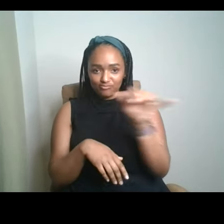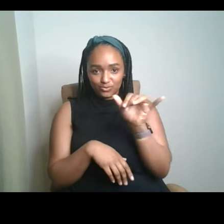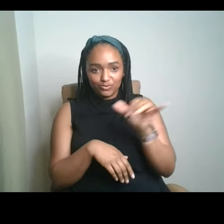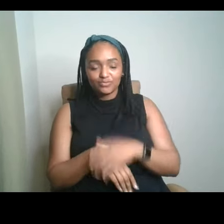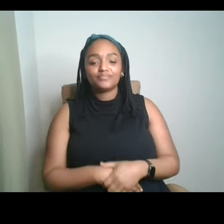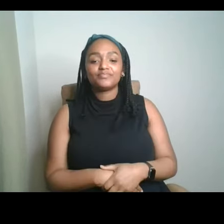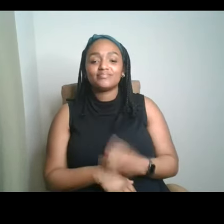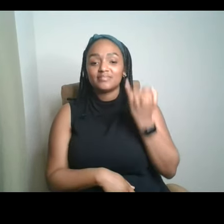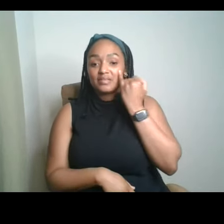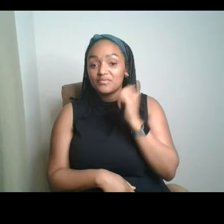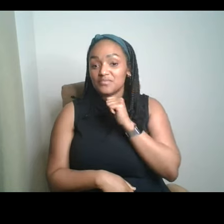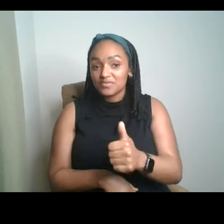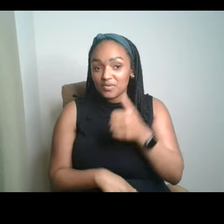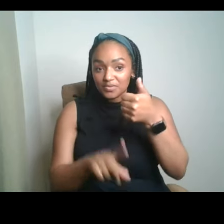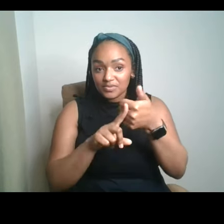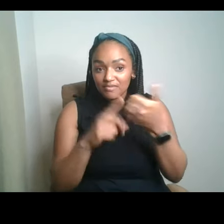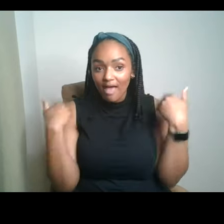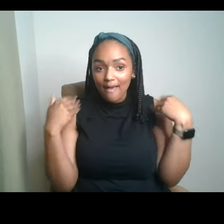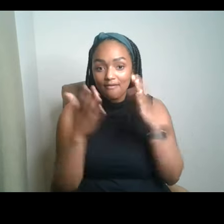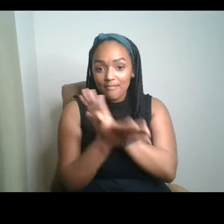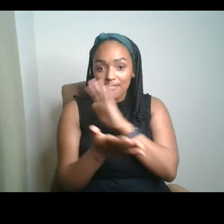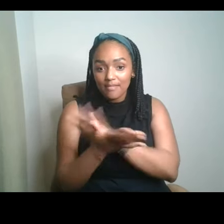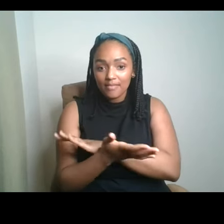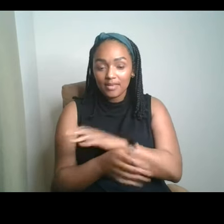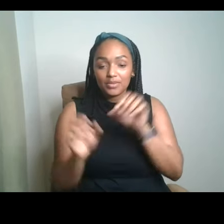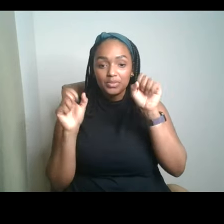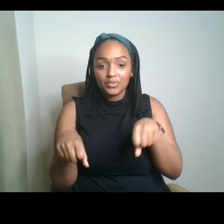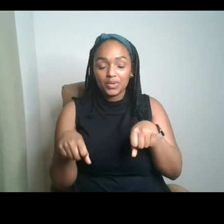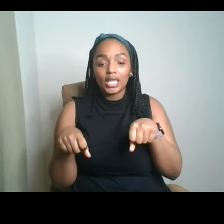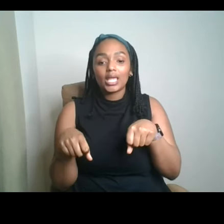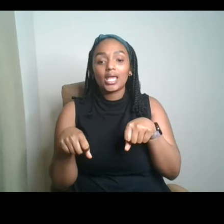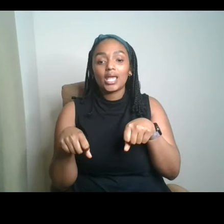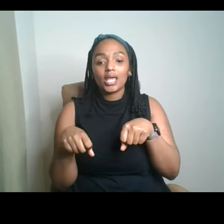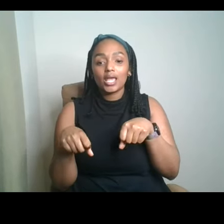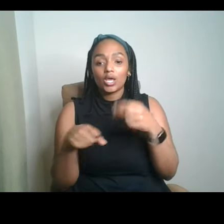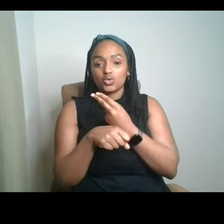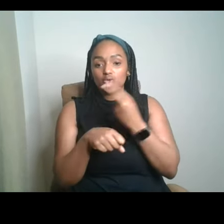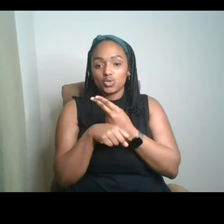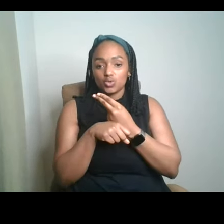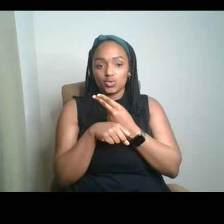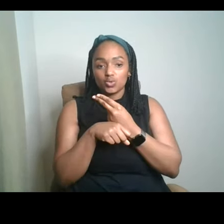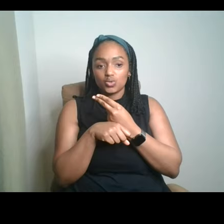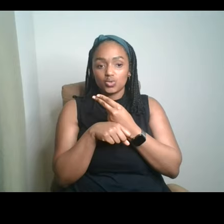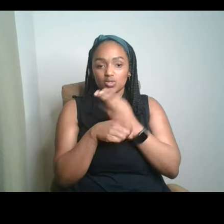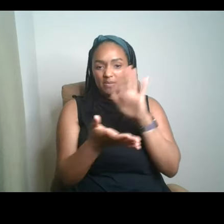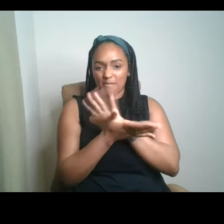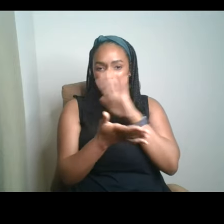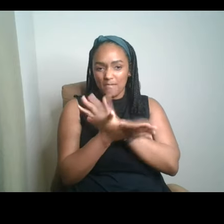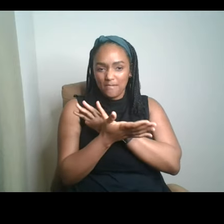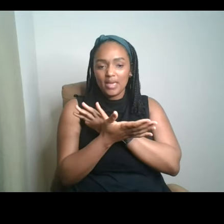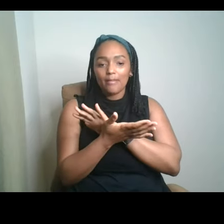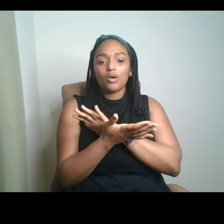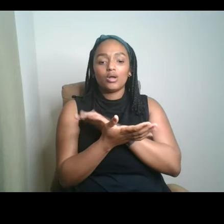If you don't have a square piece of paper, you can take a regular piece of paper. Sorry, I doodled all over this